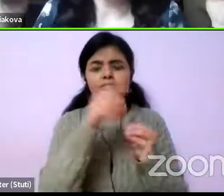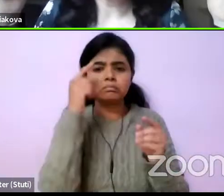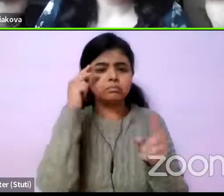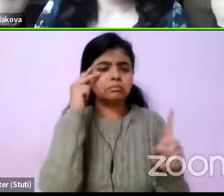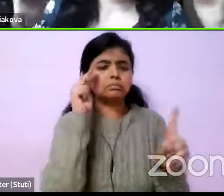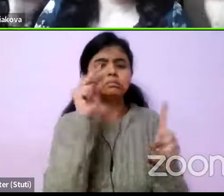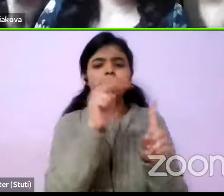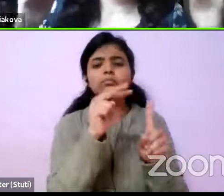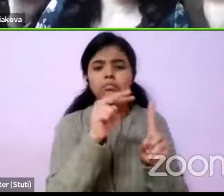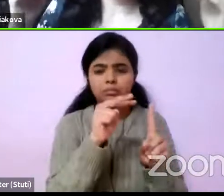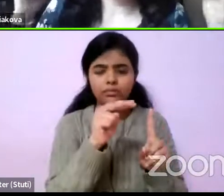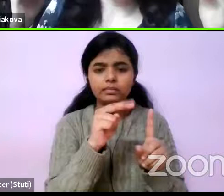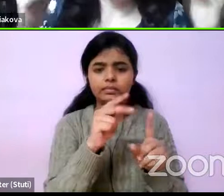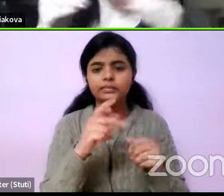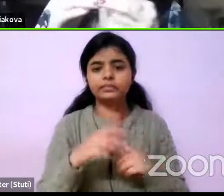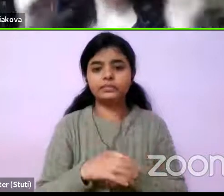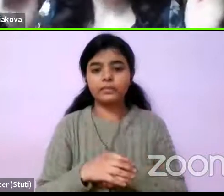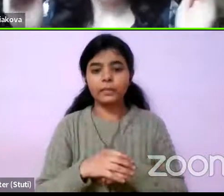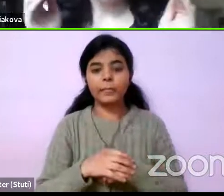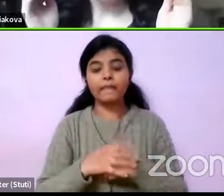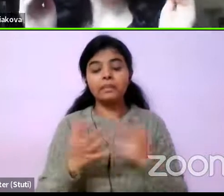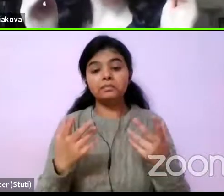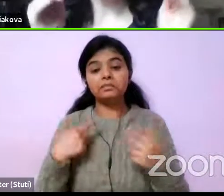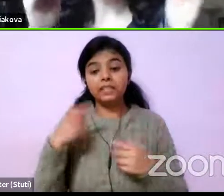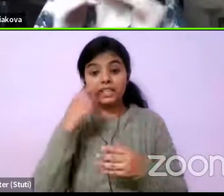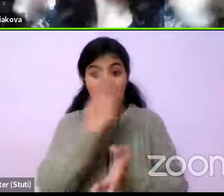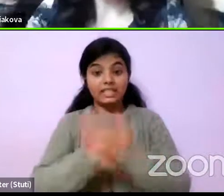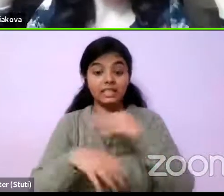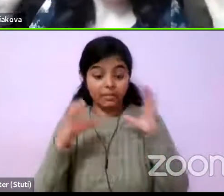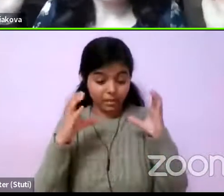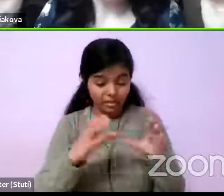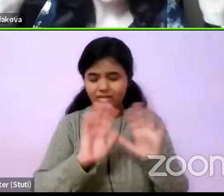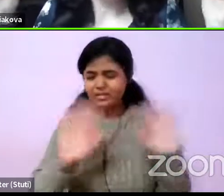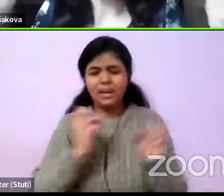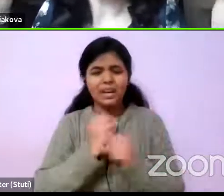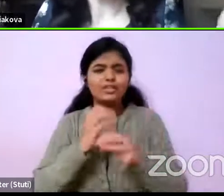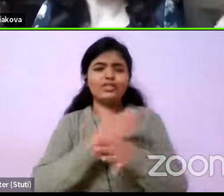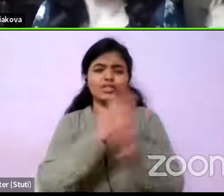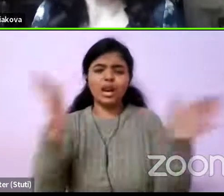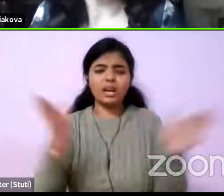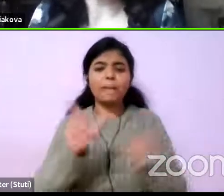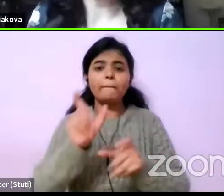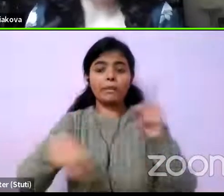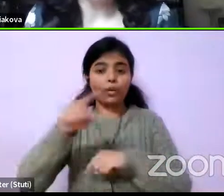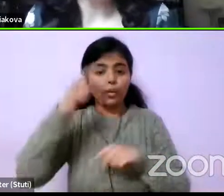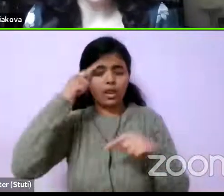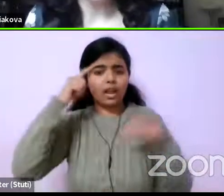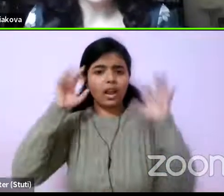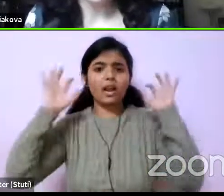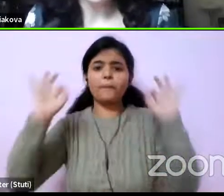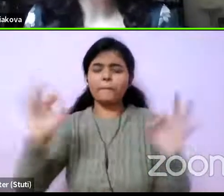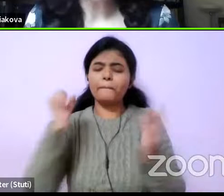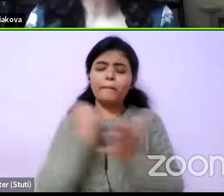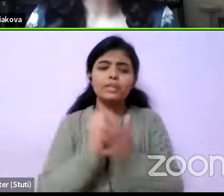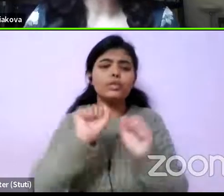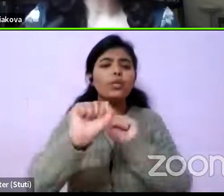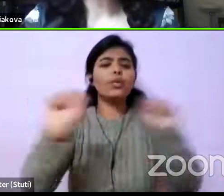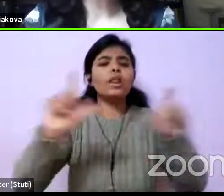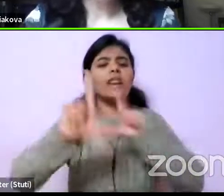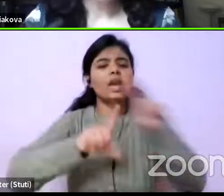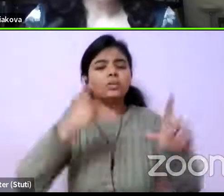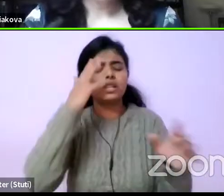things and why not just, disabled community, but everyone should be mindful of the language they're using.